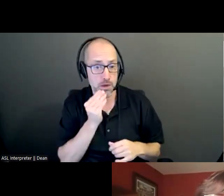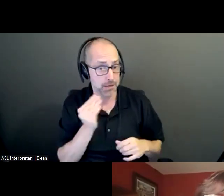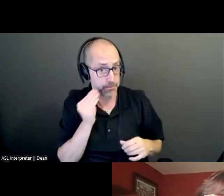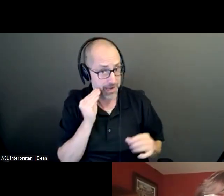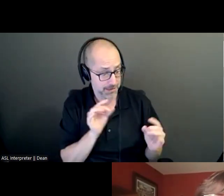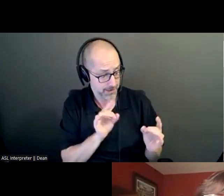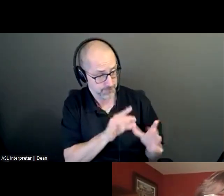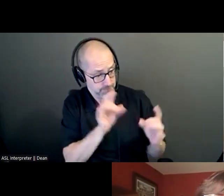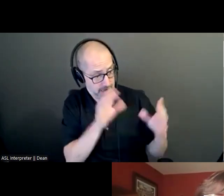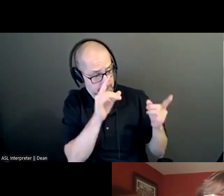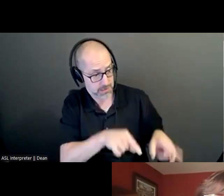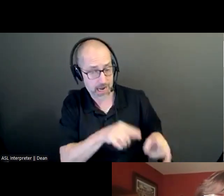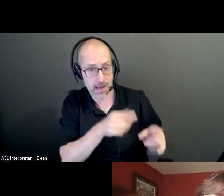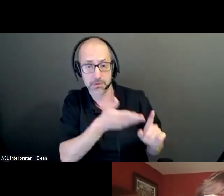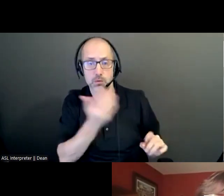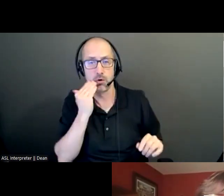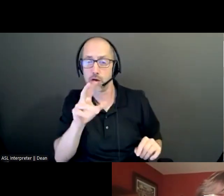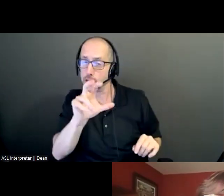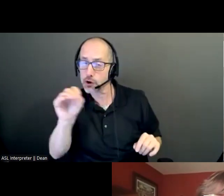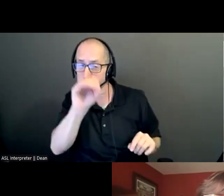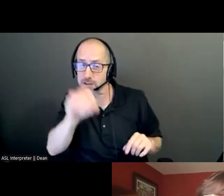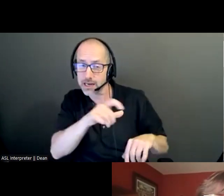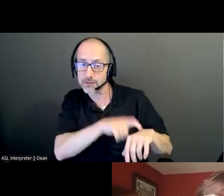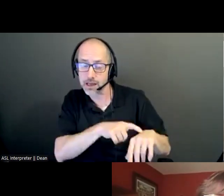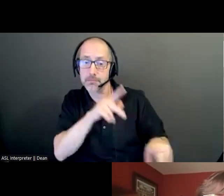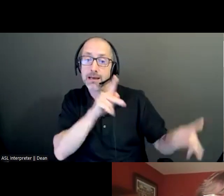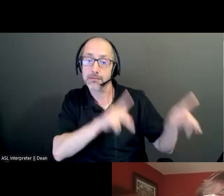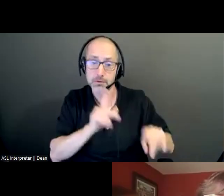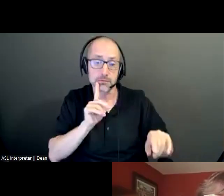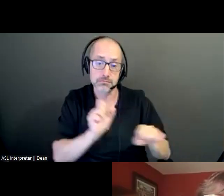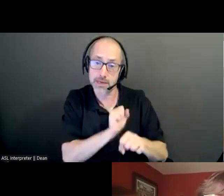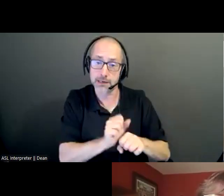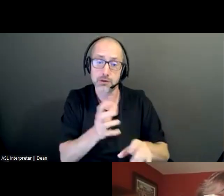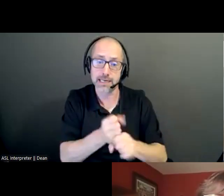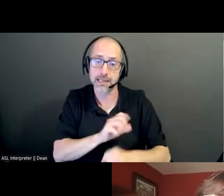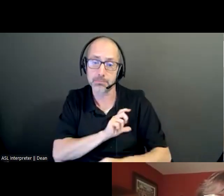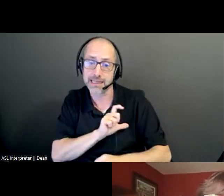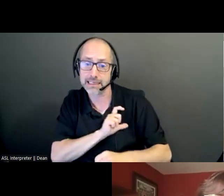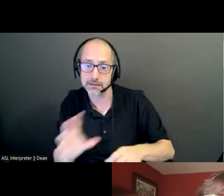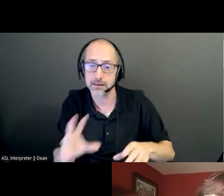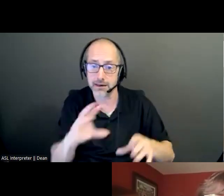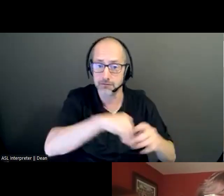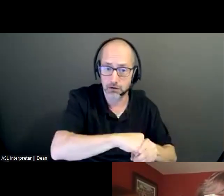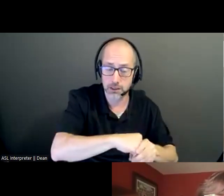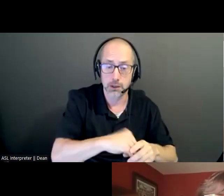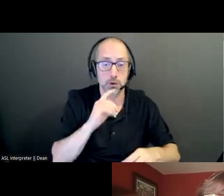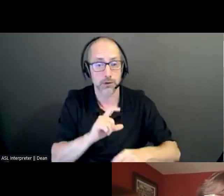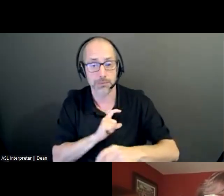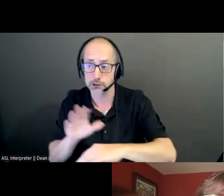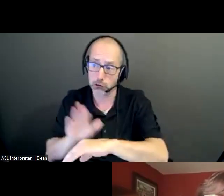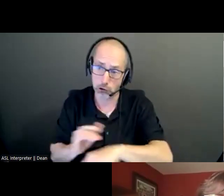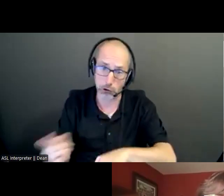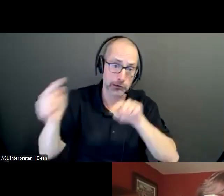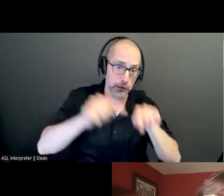cases, about 30% of the time, people actually get police involved. And if police are called out for a domestic